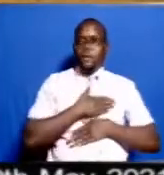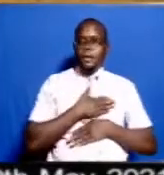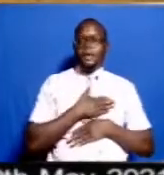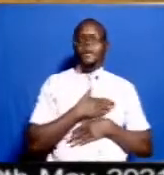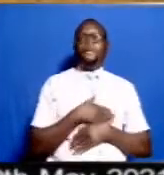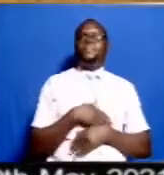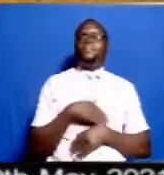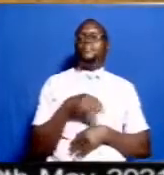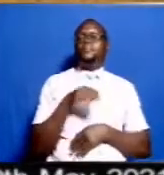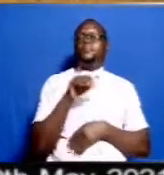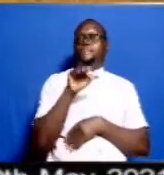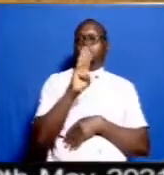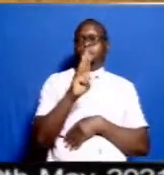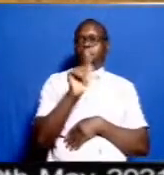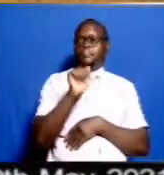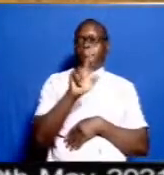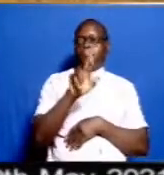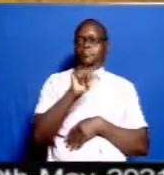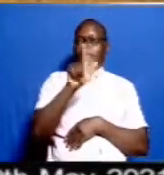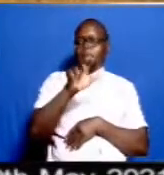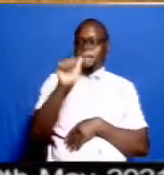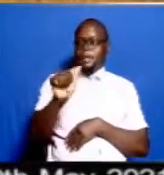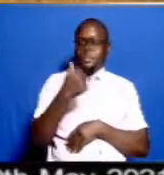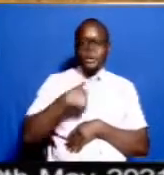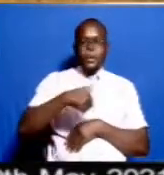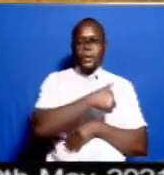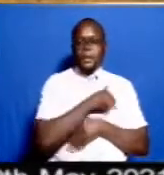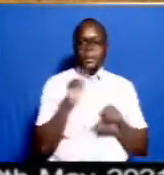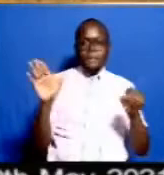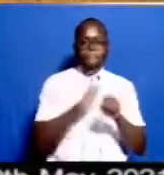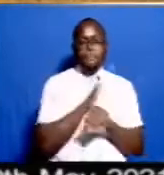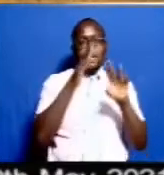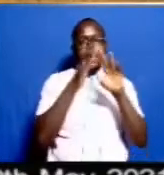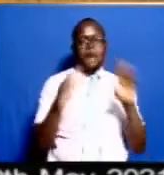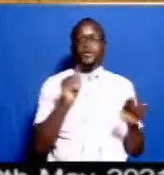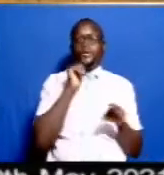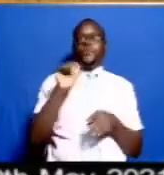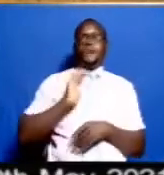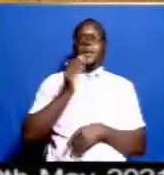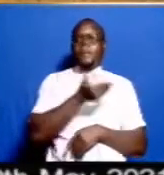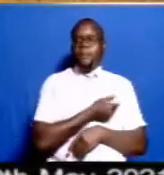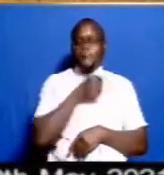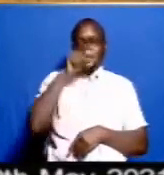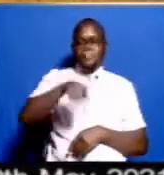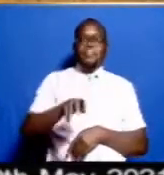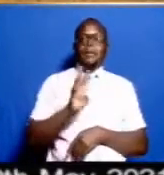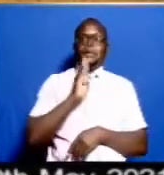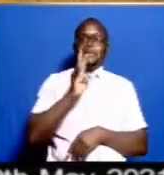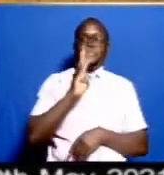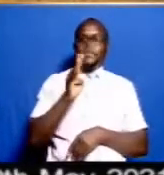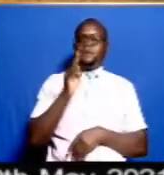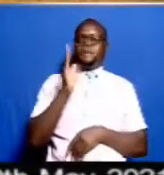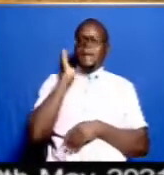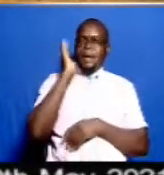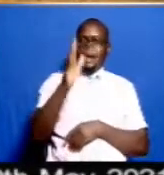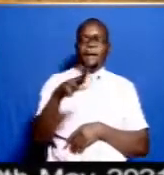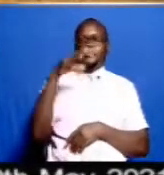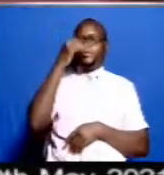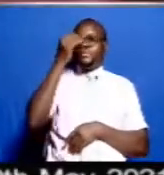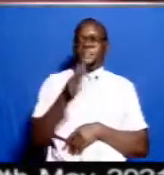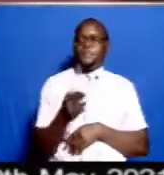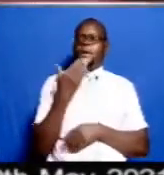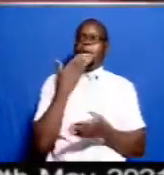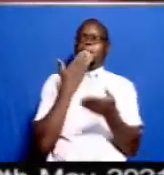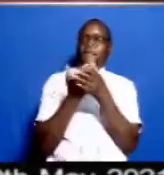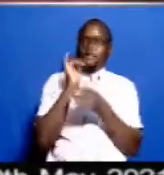a full plenary. We are not in the committee of the whole House. So you are addressing the Speaker. Thank you, Madam Speaker, for